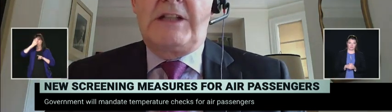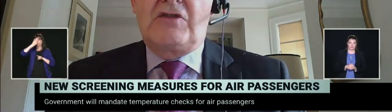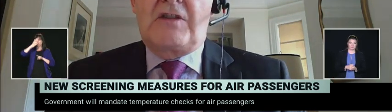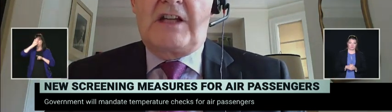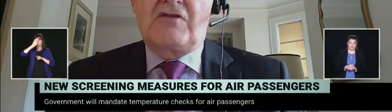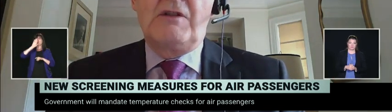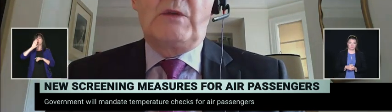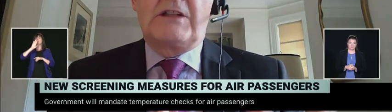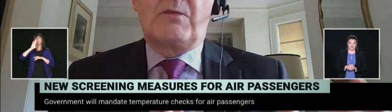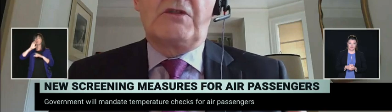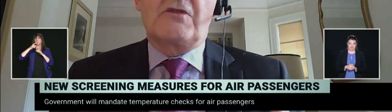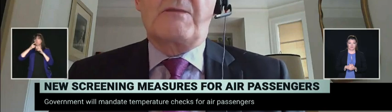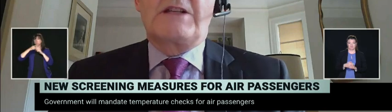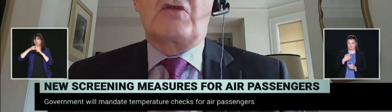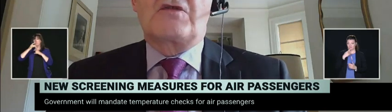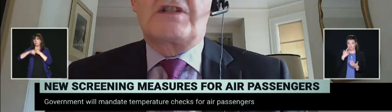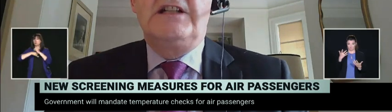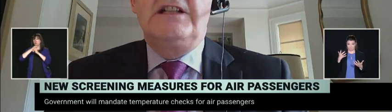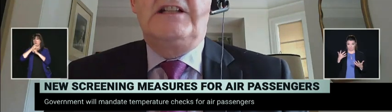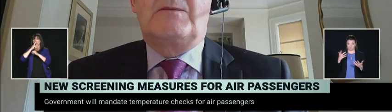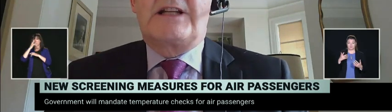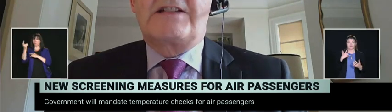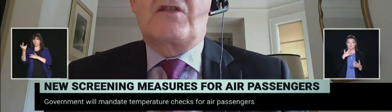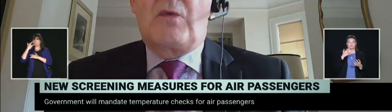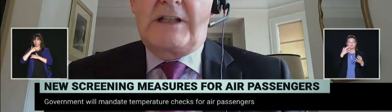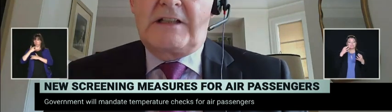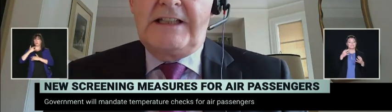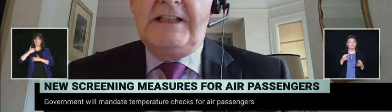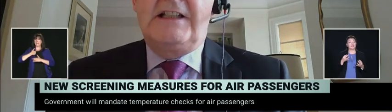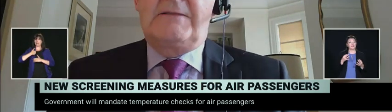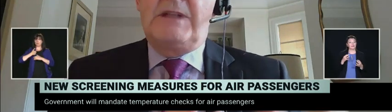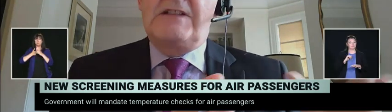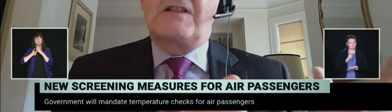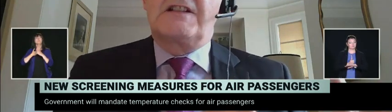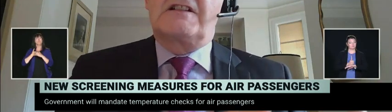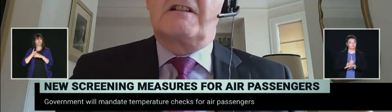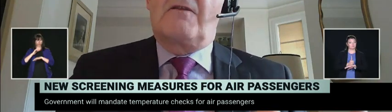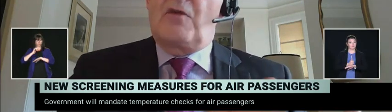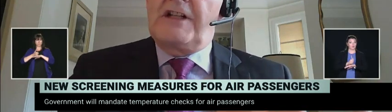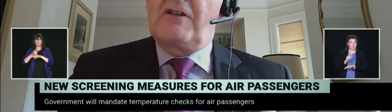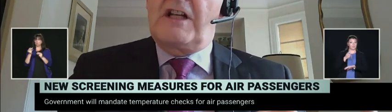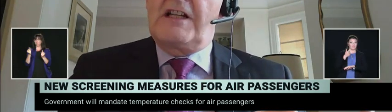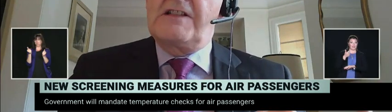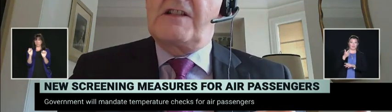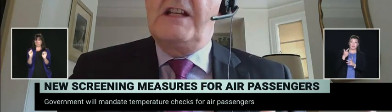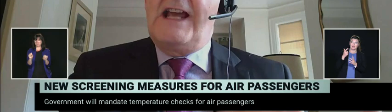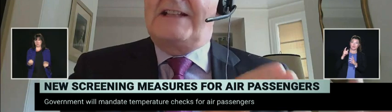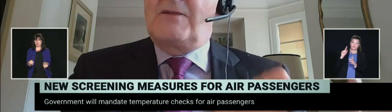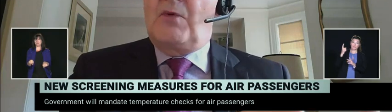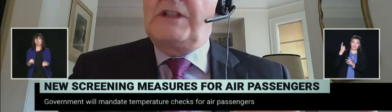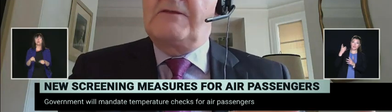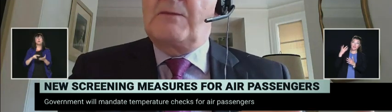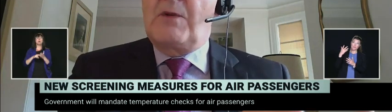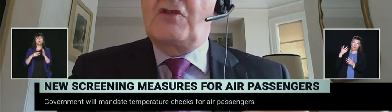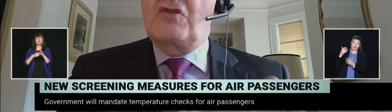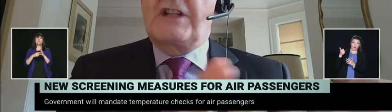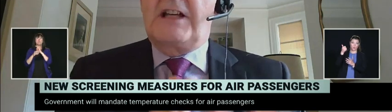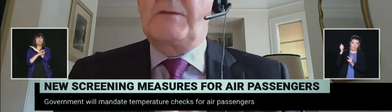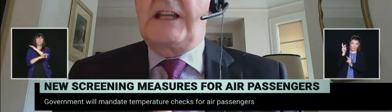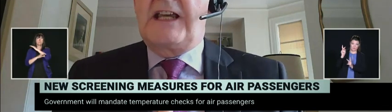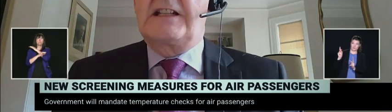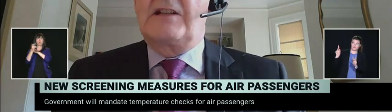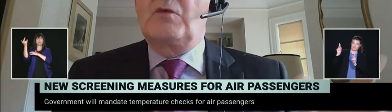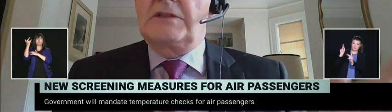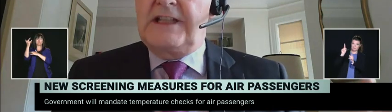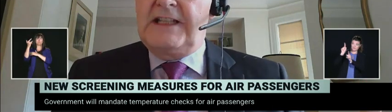passengers coming into the country. We can put those measures in place quickly. It means that foreign airlines at the point of departure to